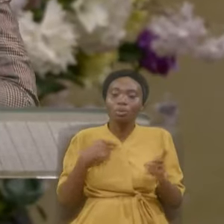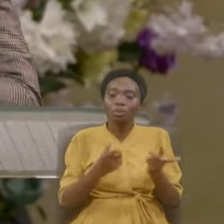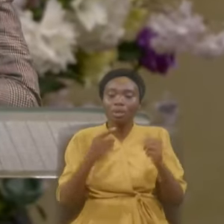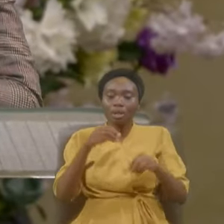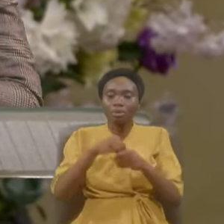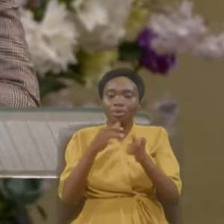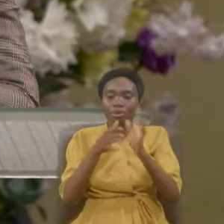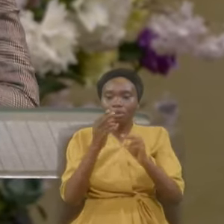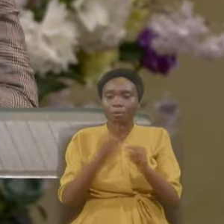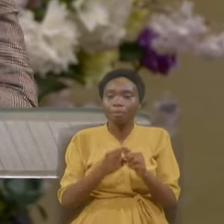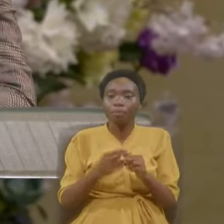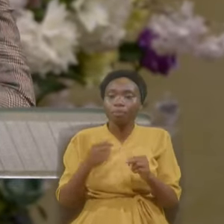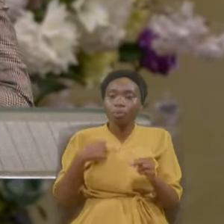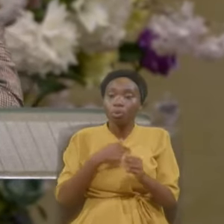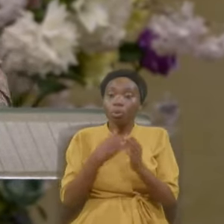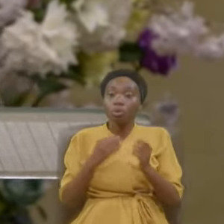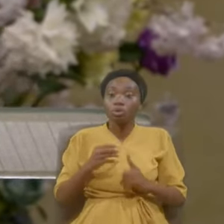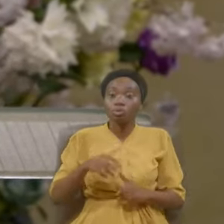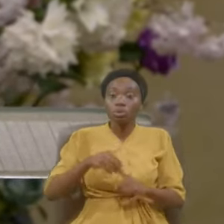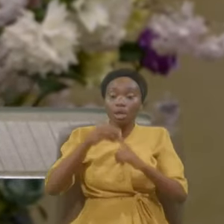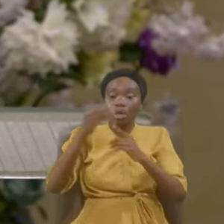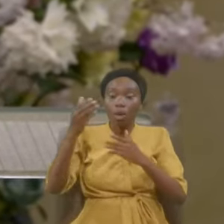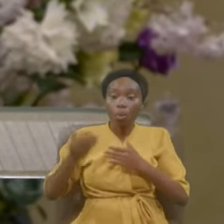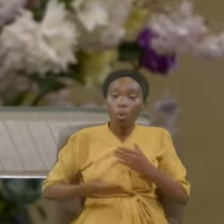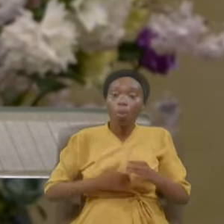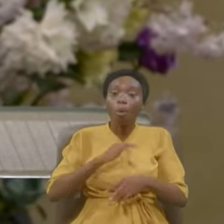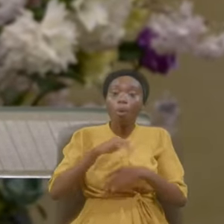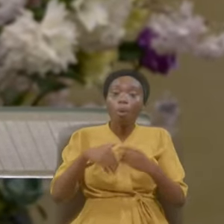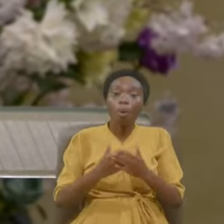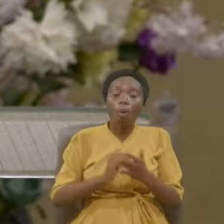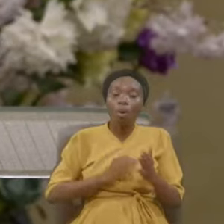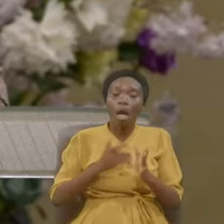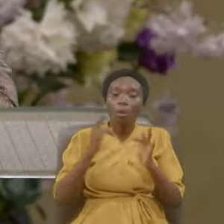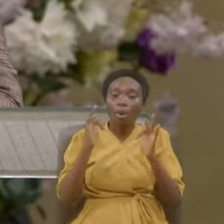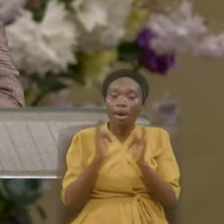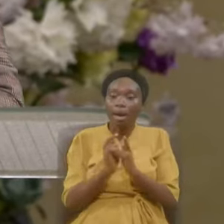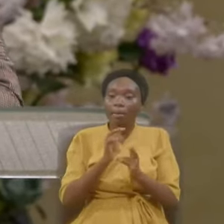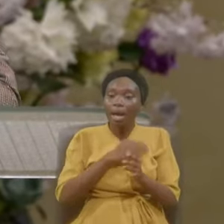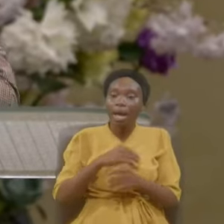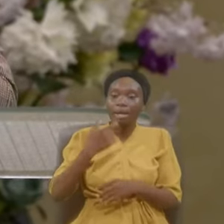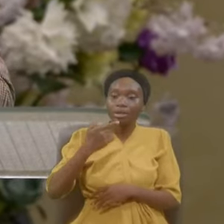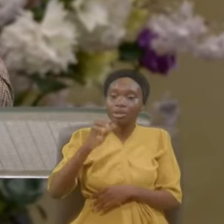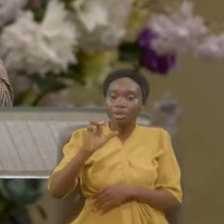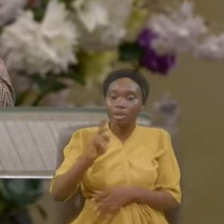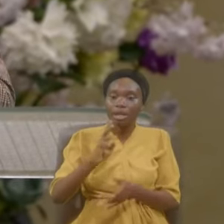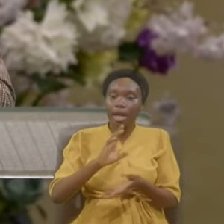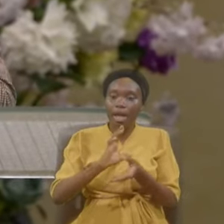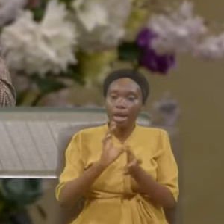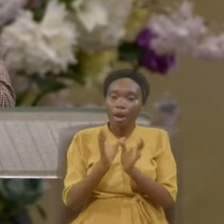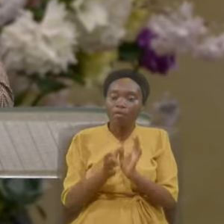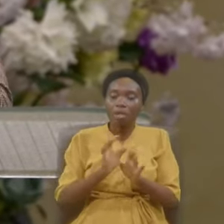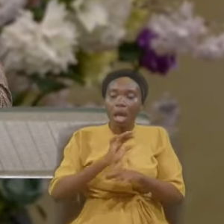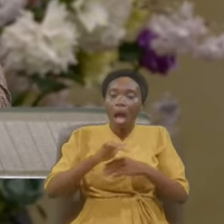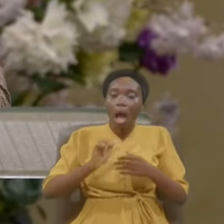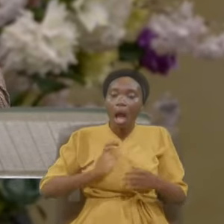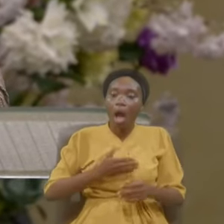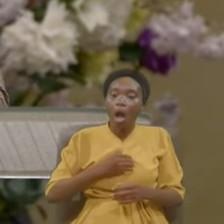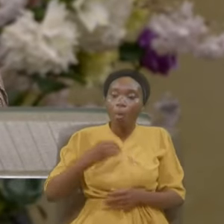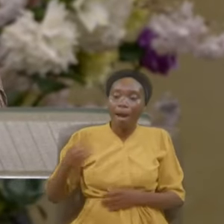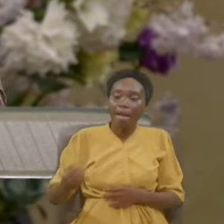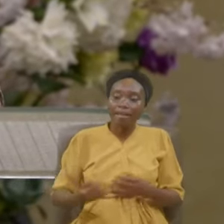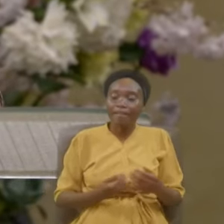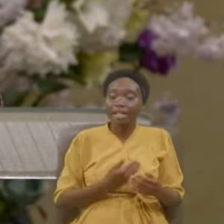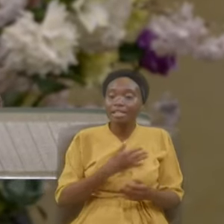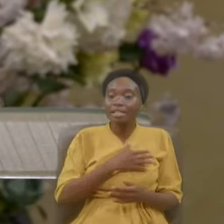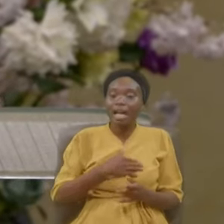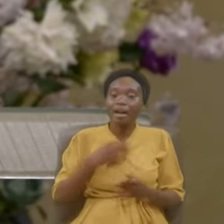name. We want to specially welcome all our retreats and GCK converts, our invitees and